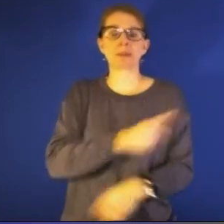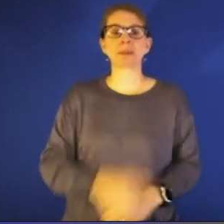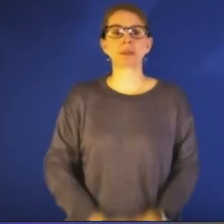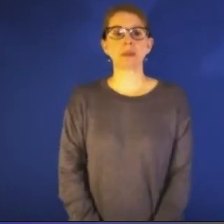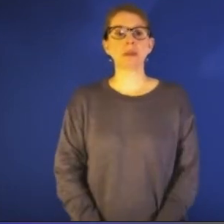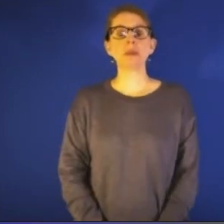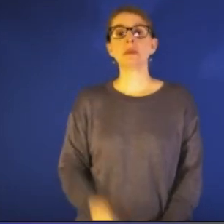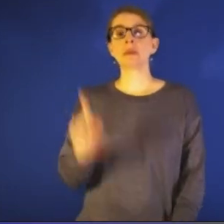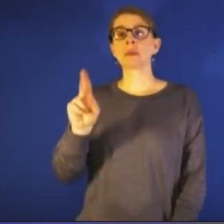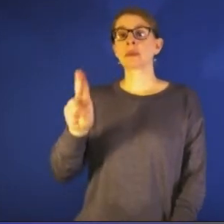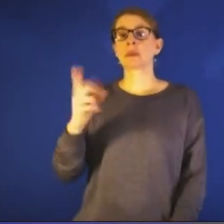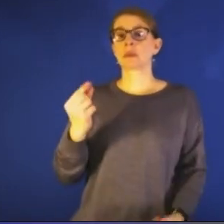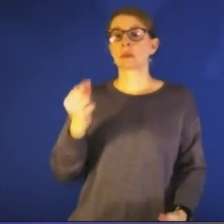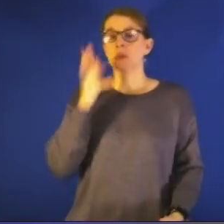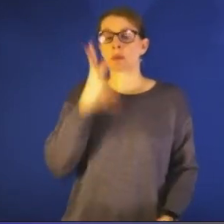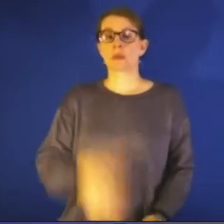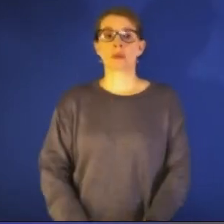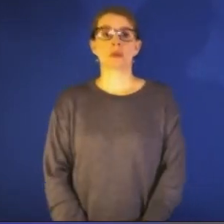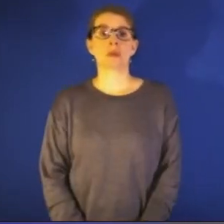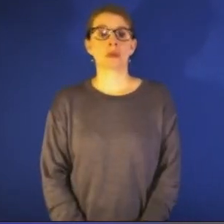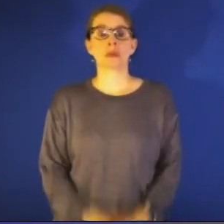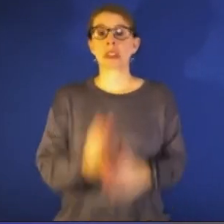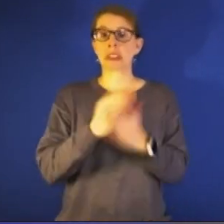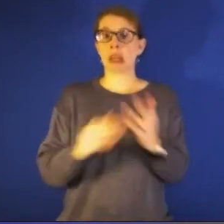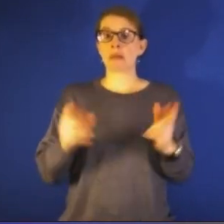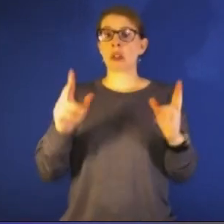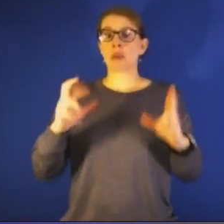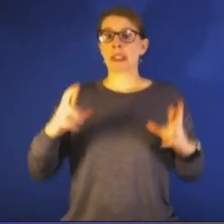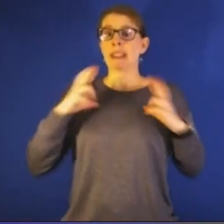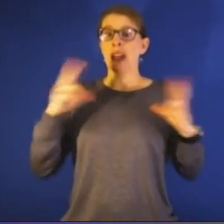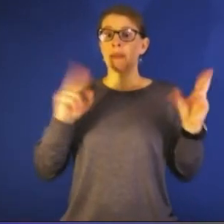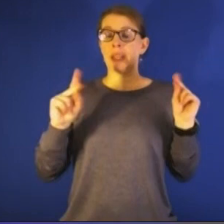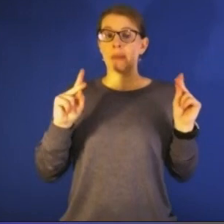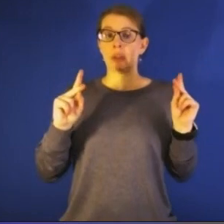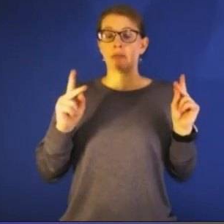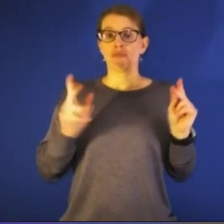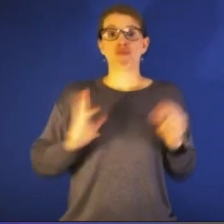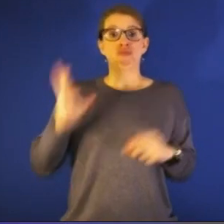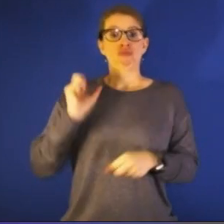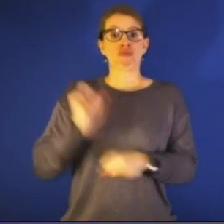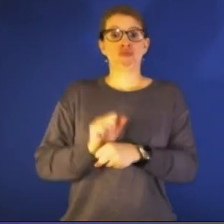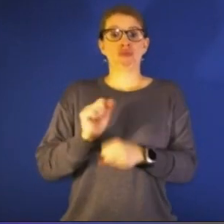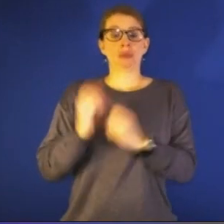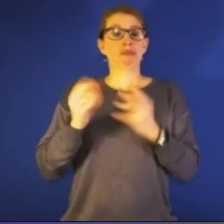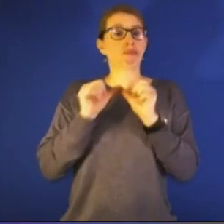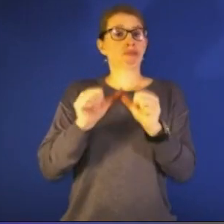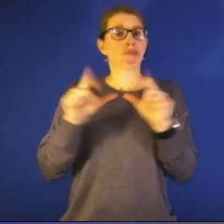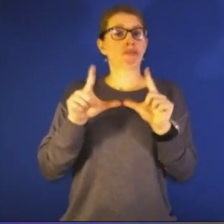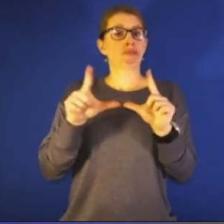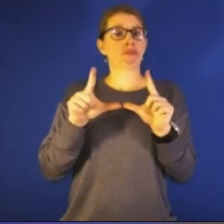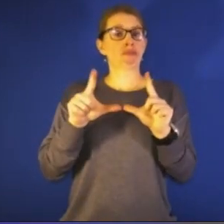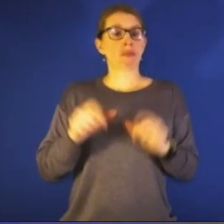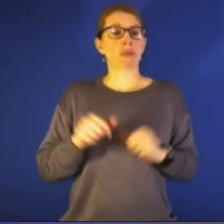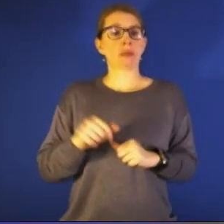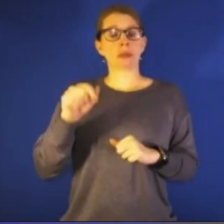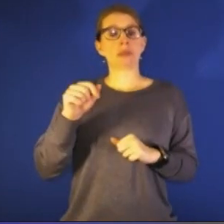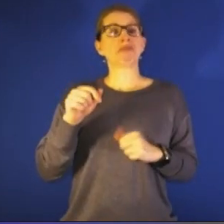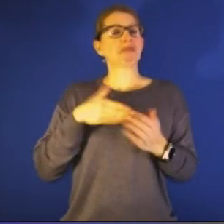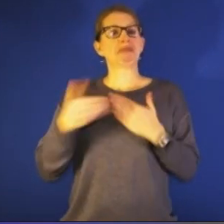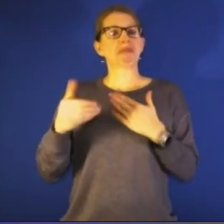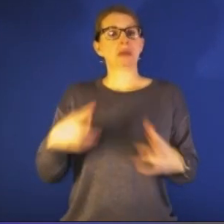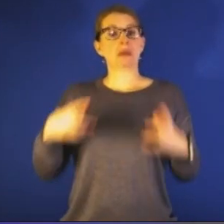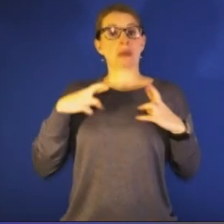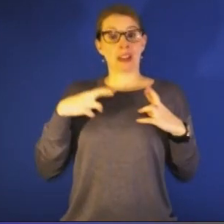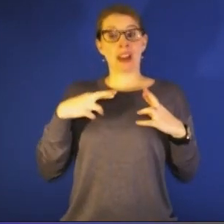have some retired folks who used to be here, and they don't maintain their licensure because they're retired. We're able to bring those